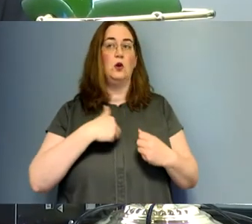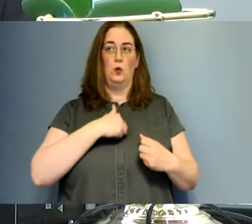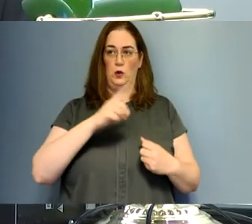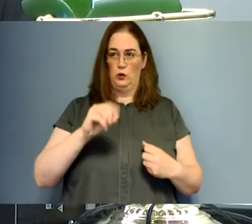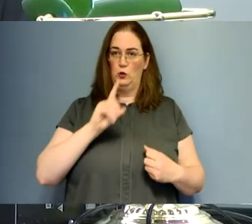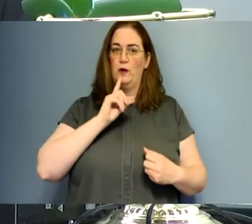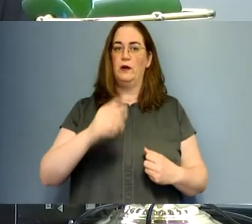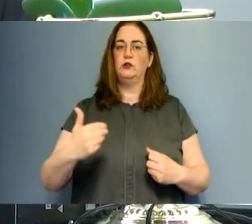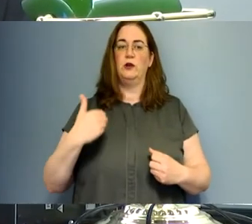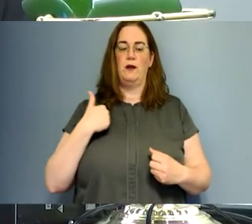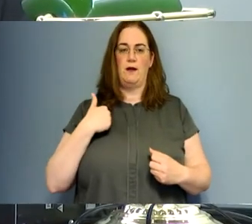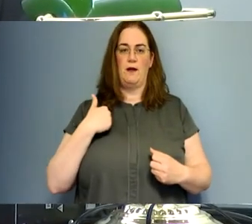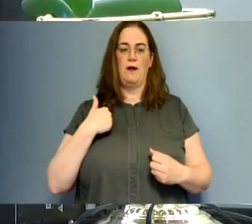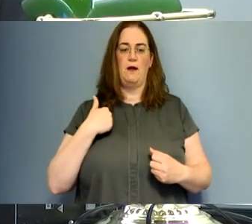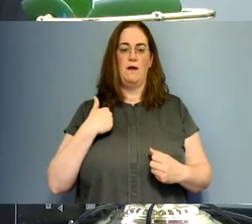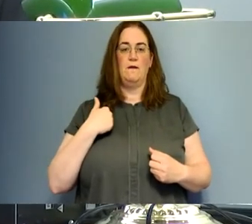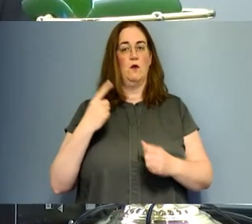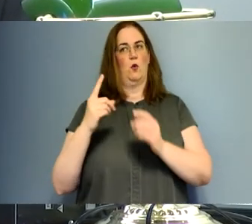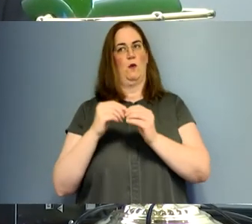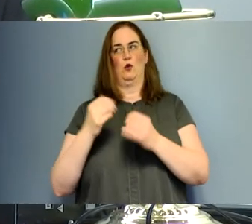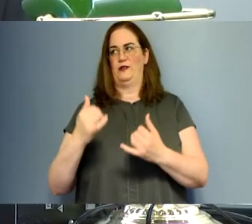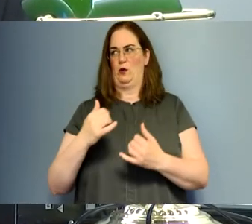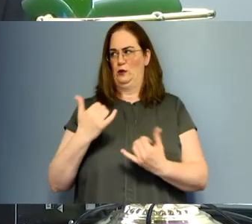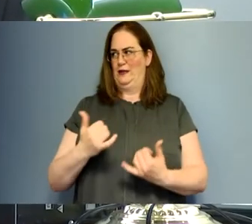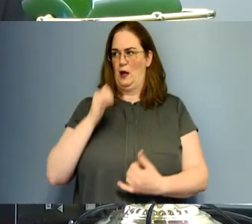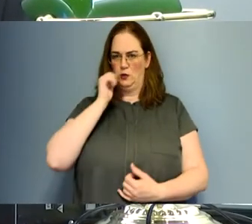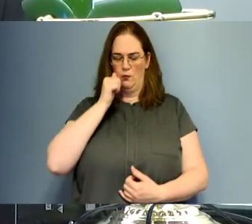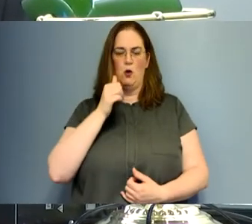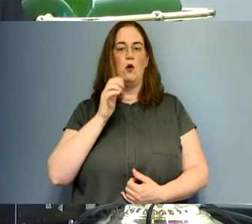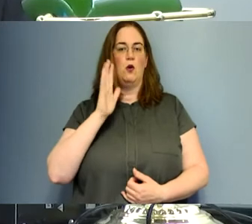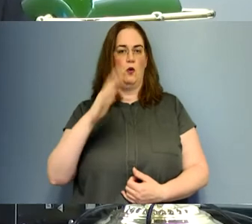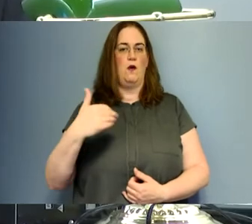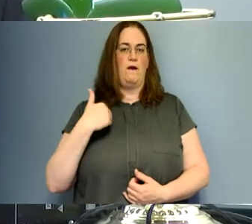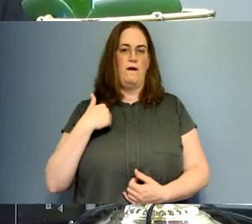have, for one more day at least, or today and tomorrow, our